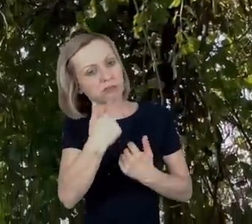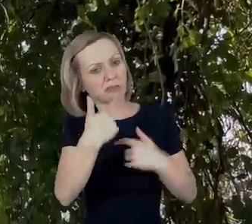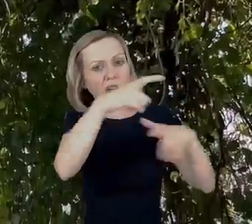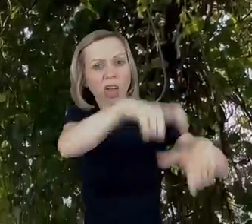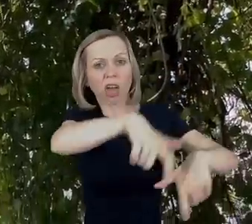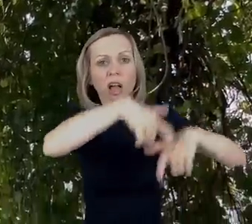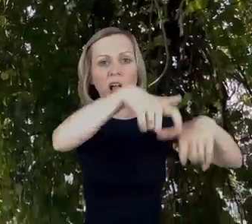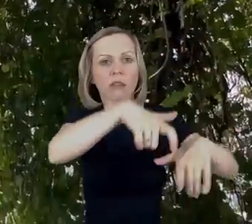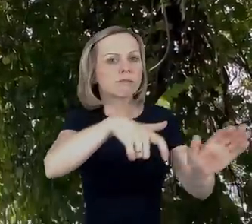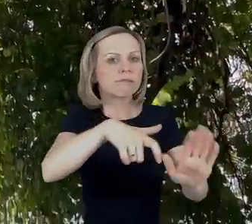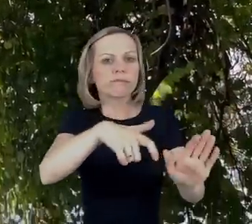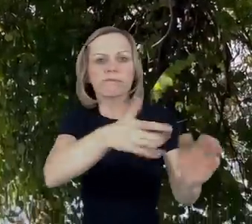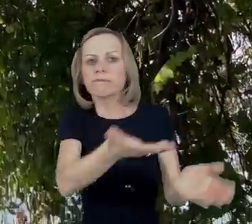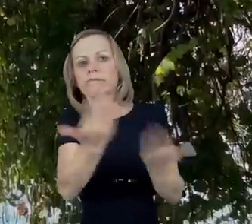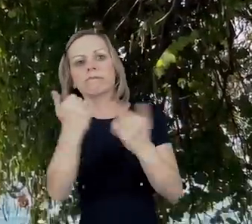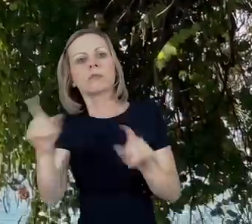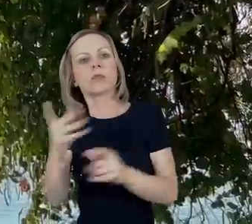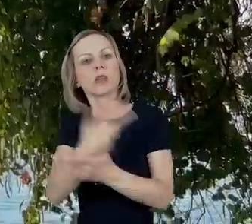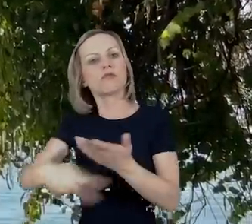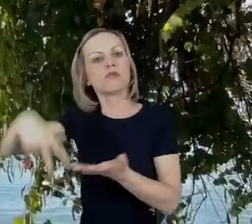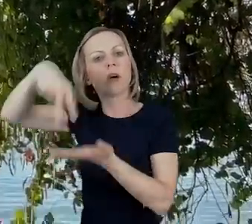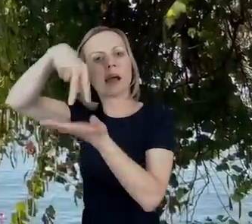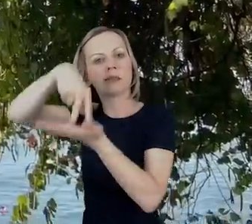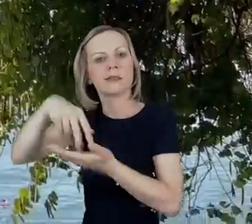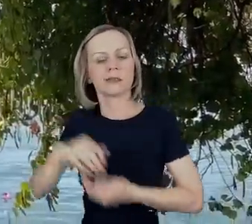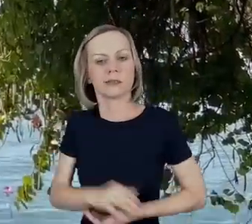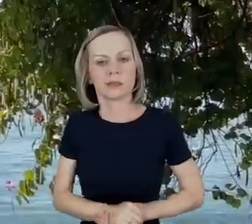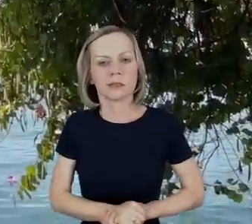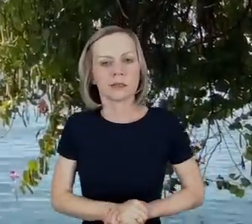God's call into the resurrection.